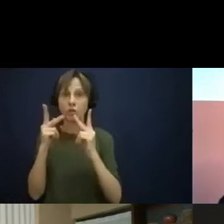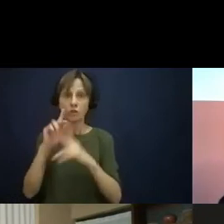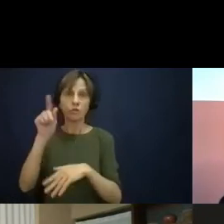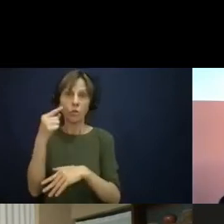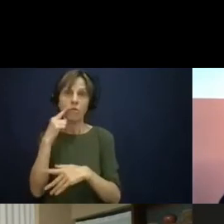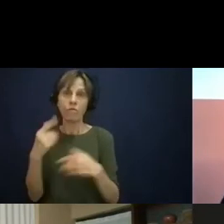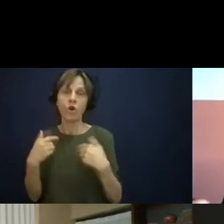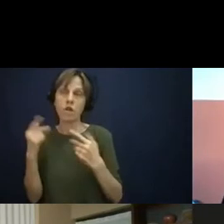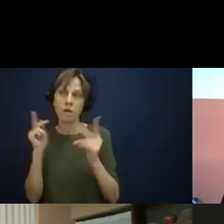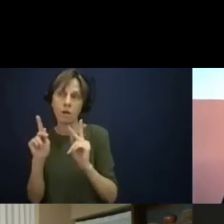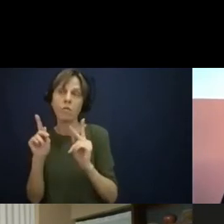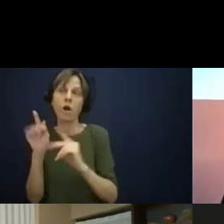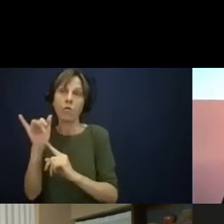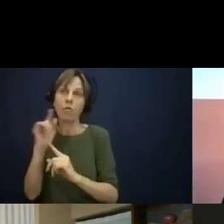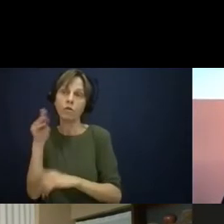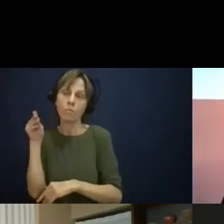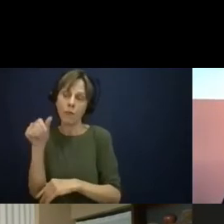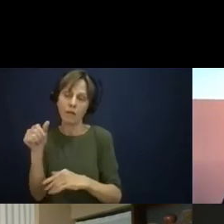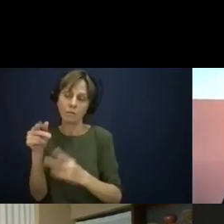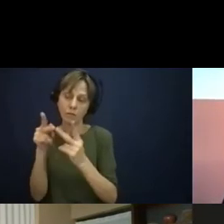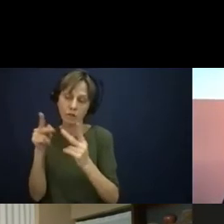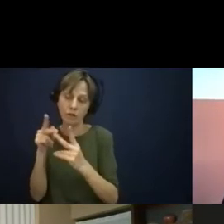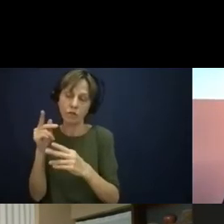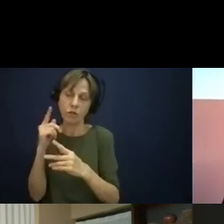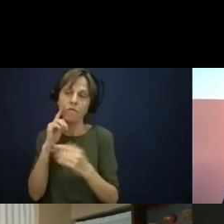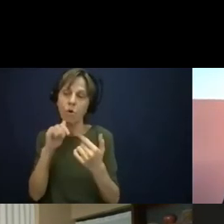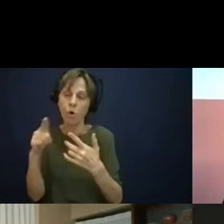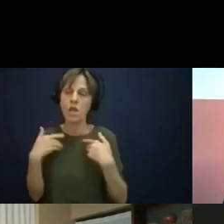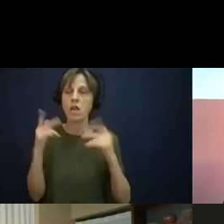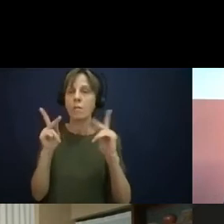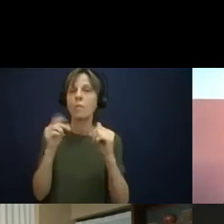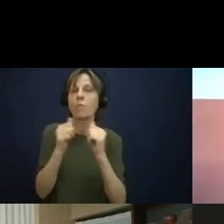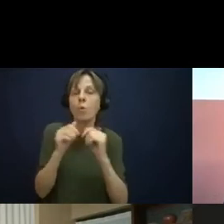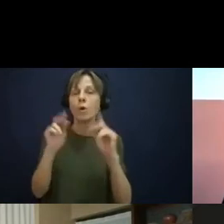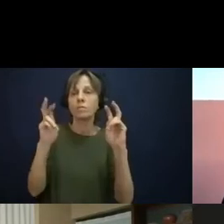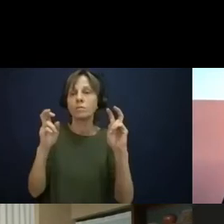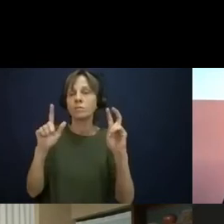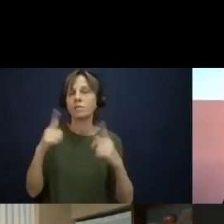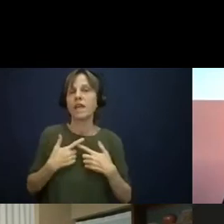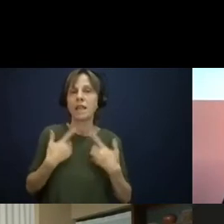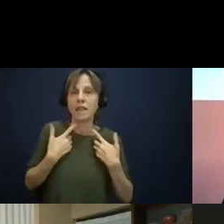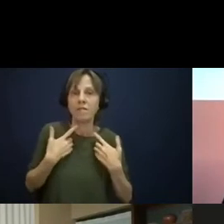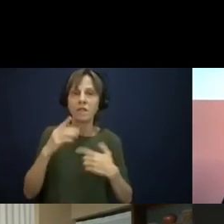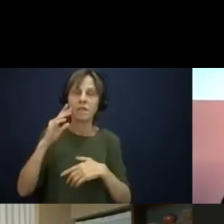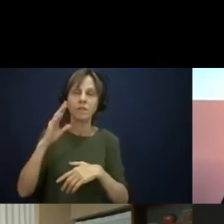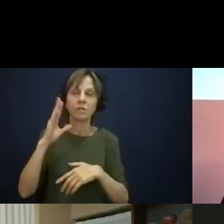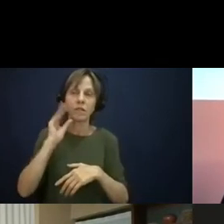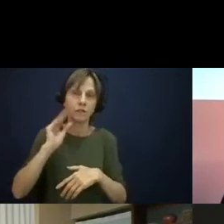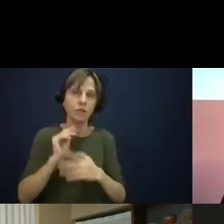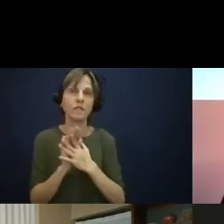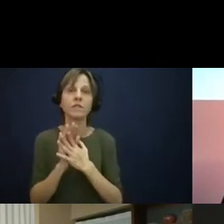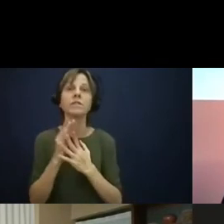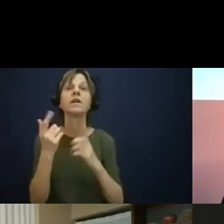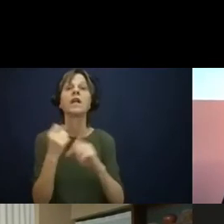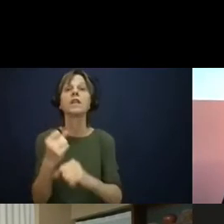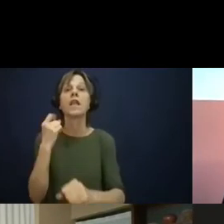paid positions for all the young people with lived expertise. And then last year, myself and Amanda Ayala,